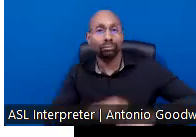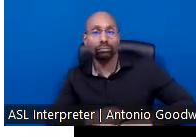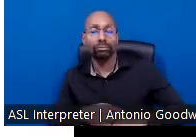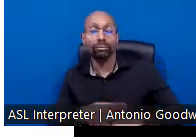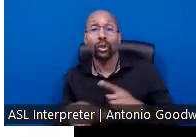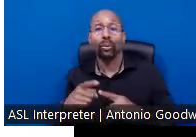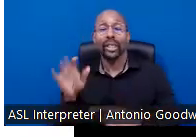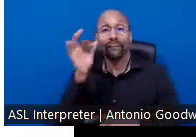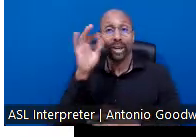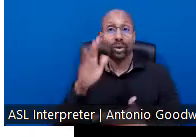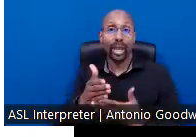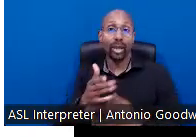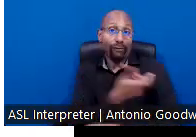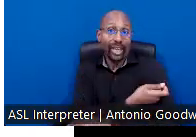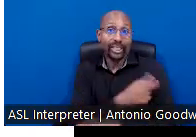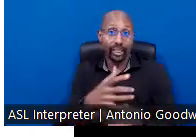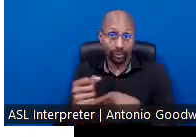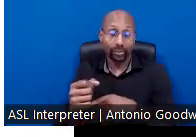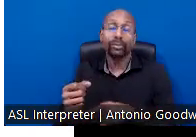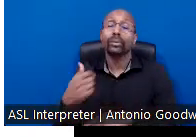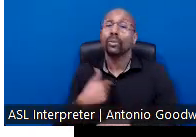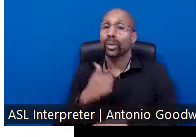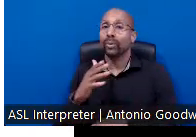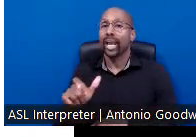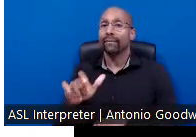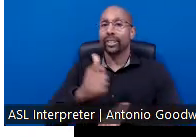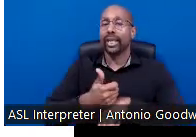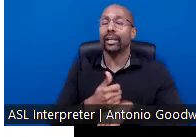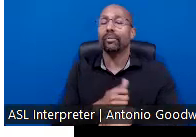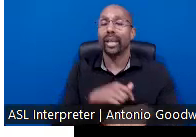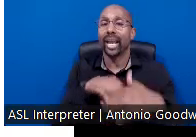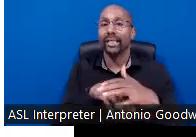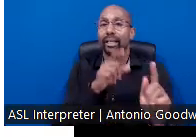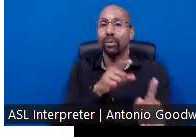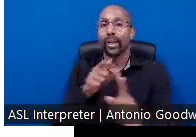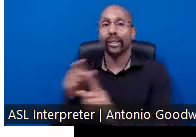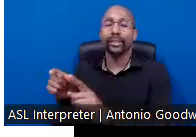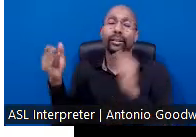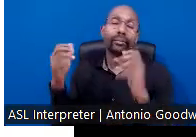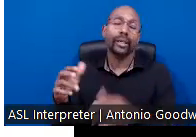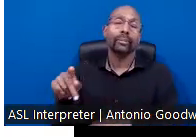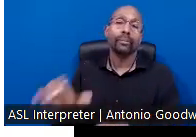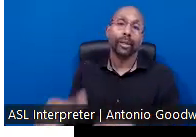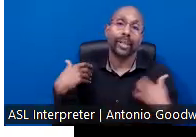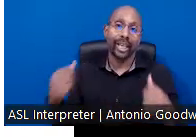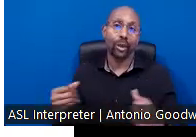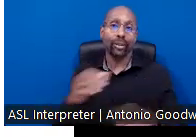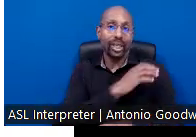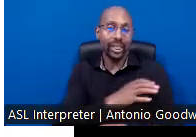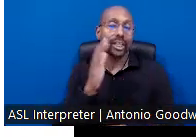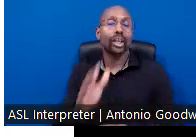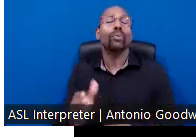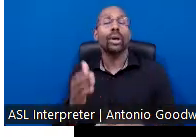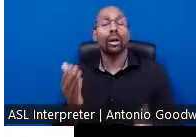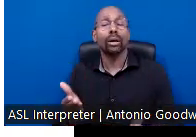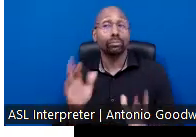out, we're going to have access points. So a lot of the public health clinics are going to be hopefully offering